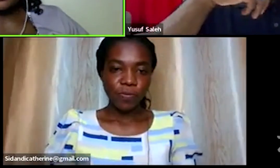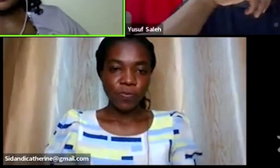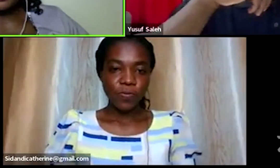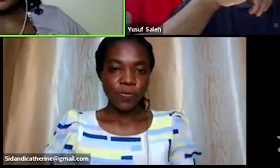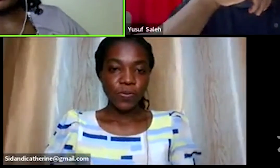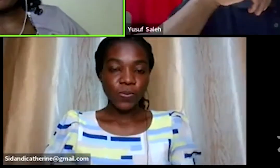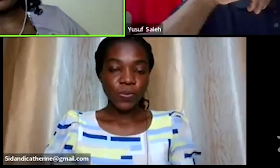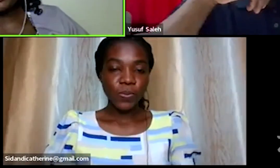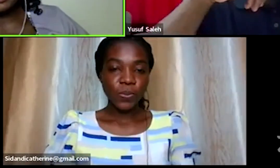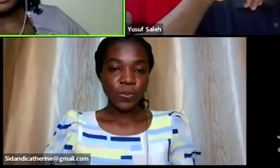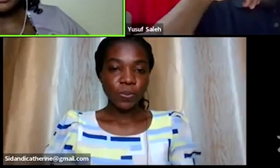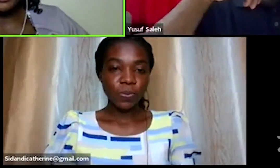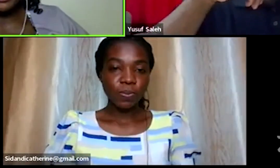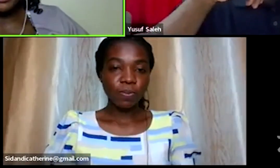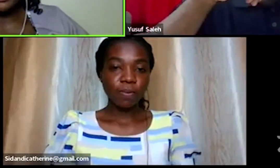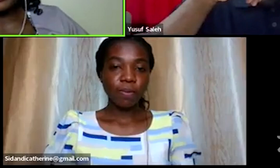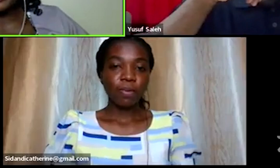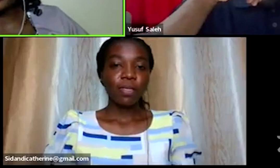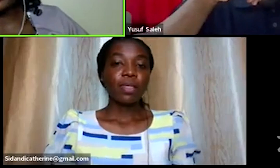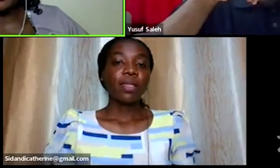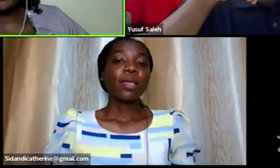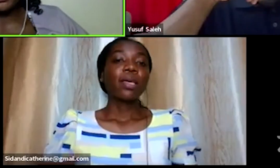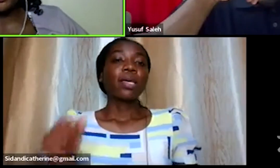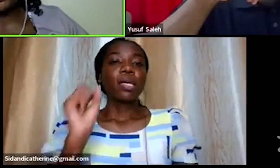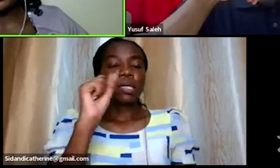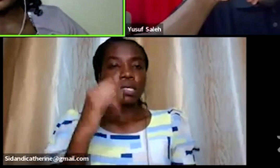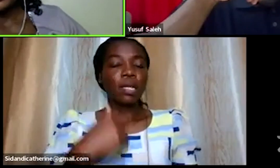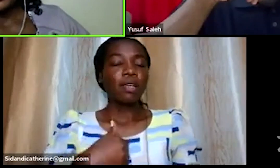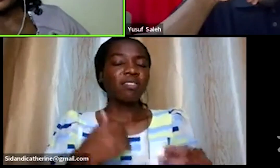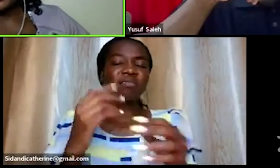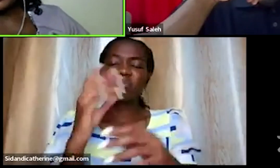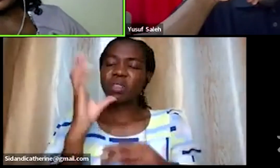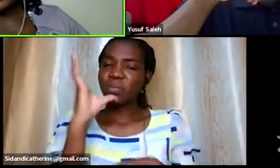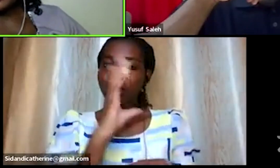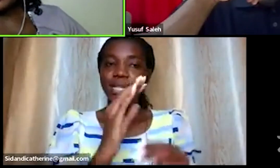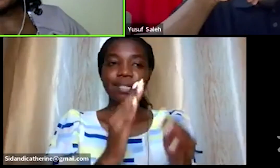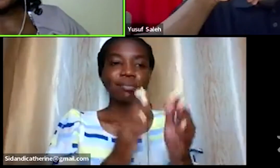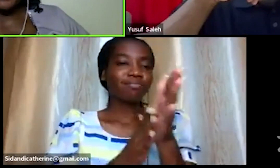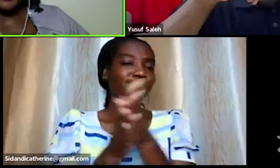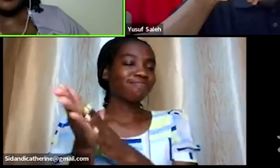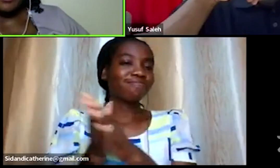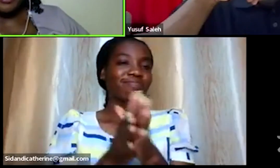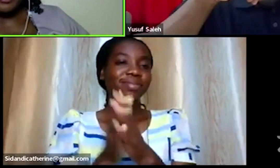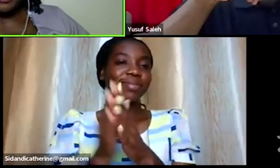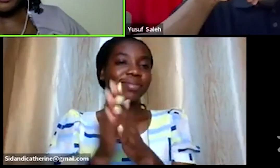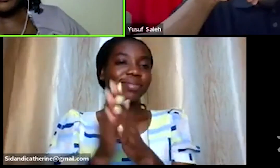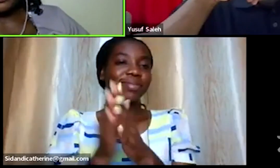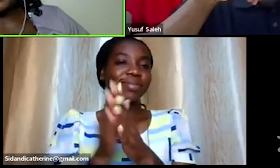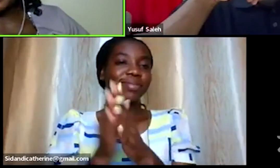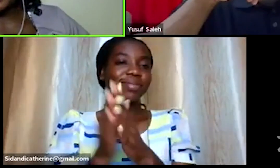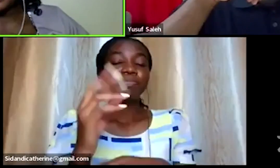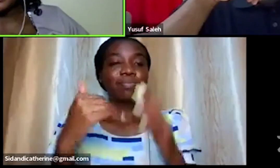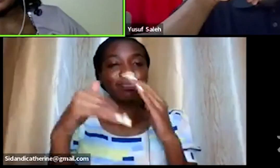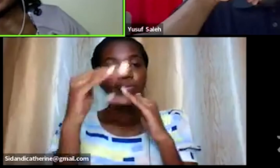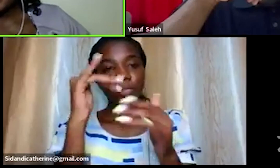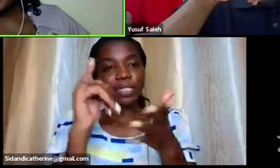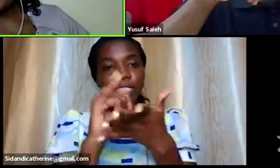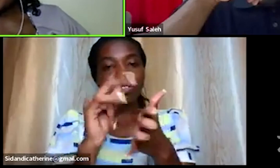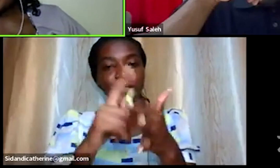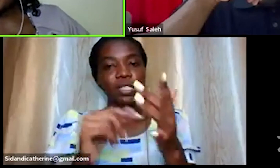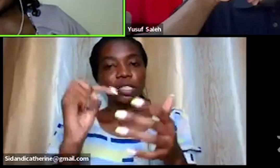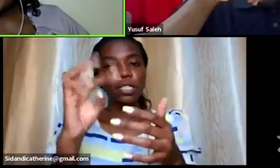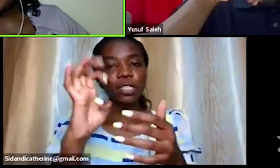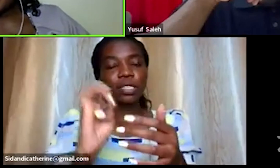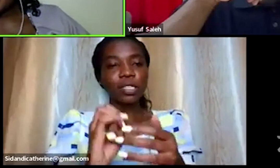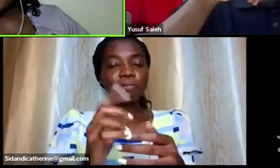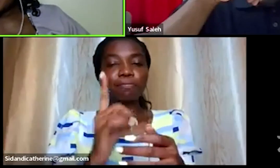Right, so there's a bit of passion lacking with the HR professionals, and that is what Grace is saying. And